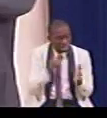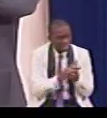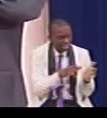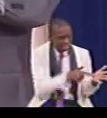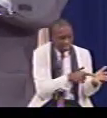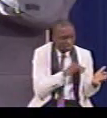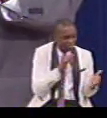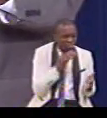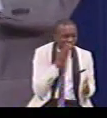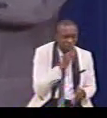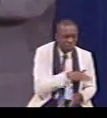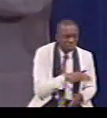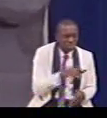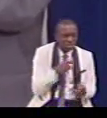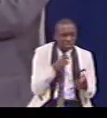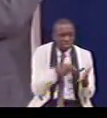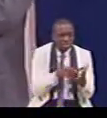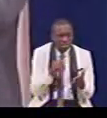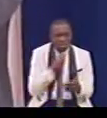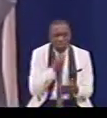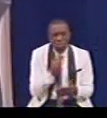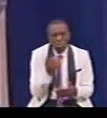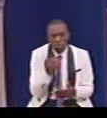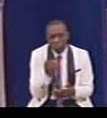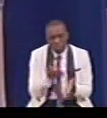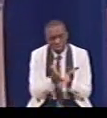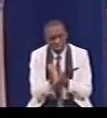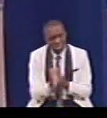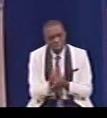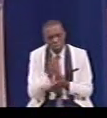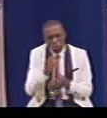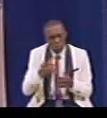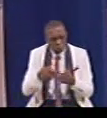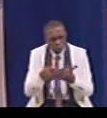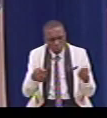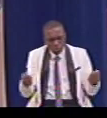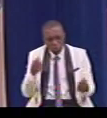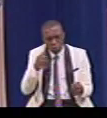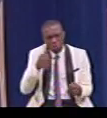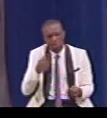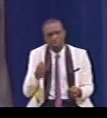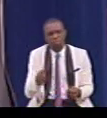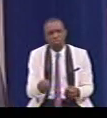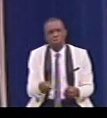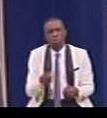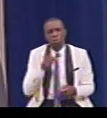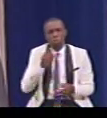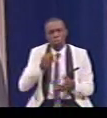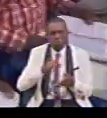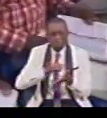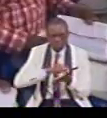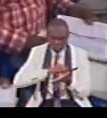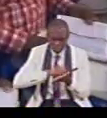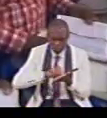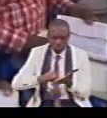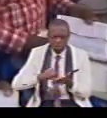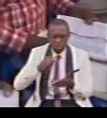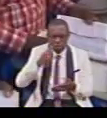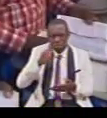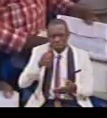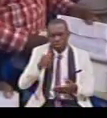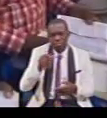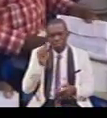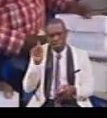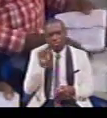not right as I'm born again need to leave the privileged life for being born again sanctify yourselves therefore and be holy for